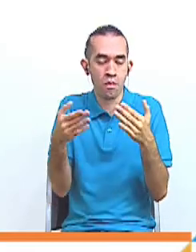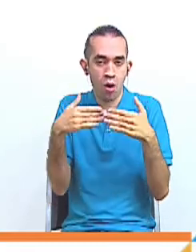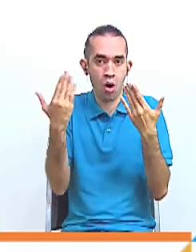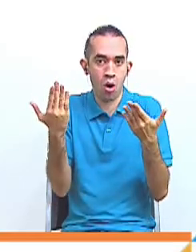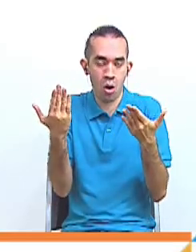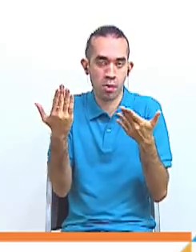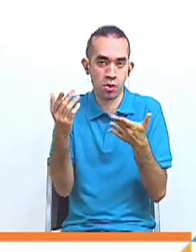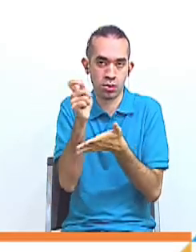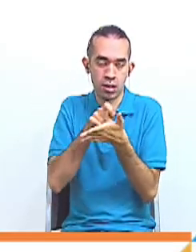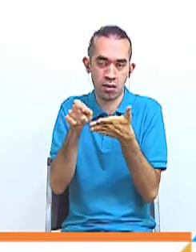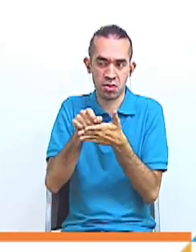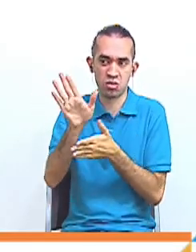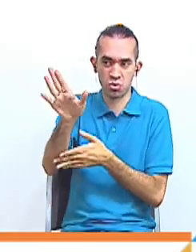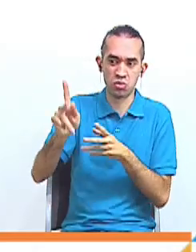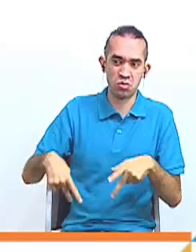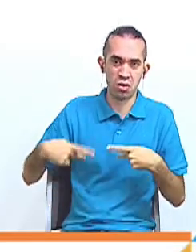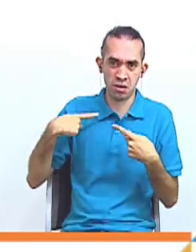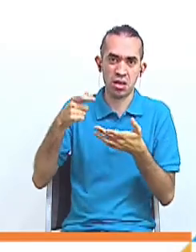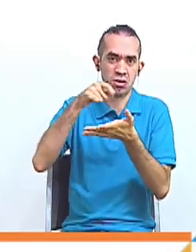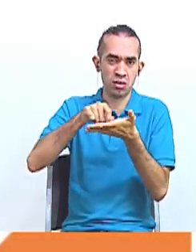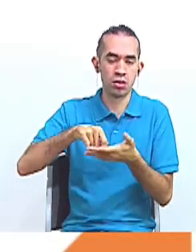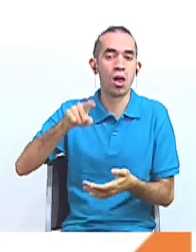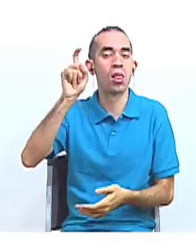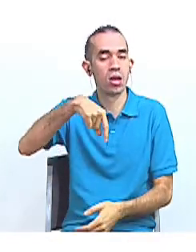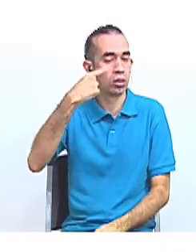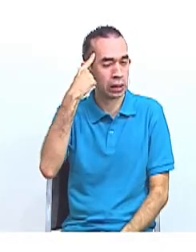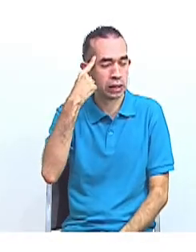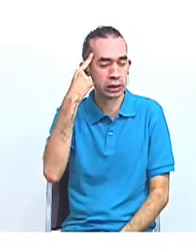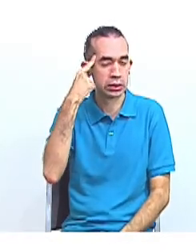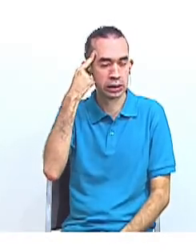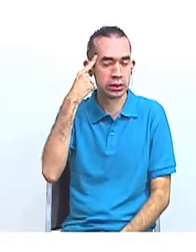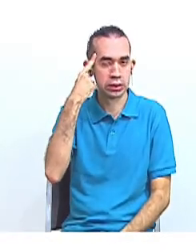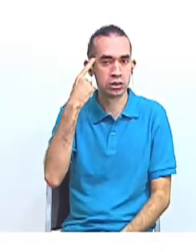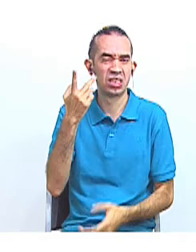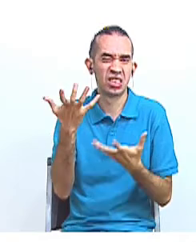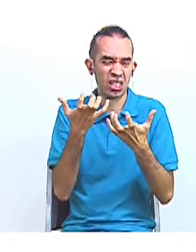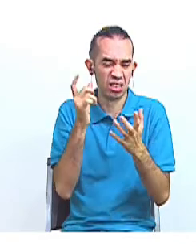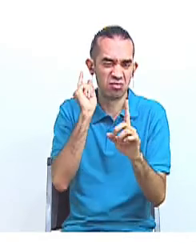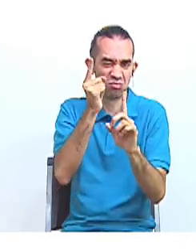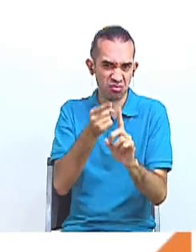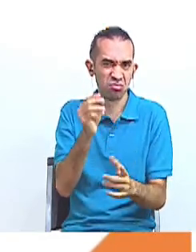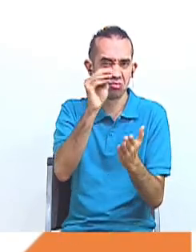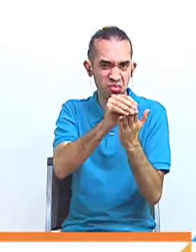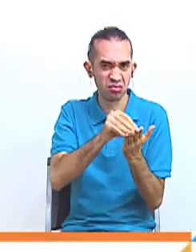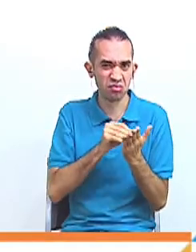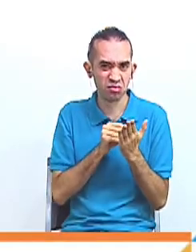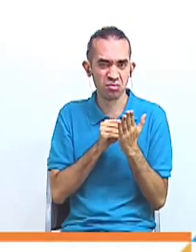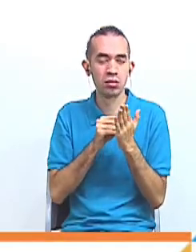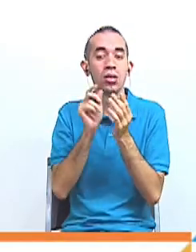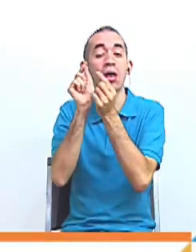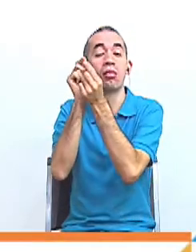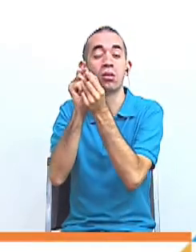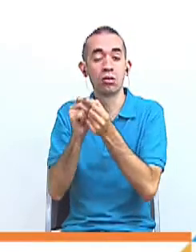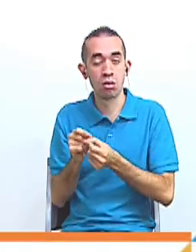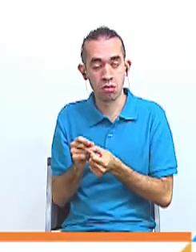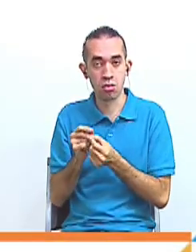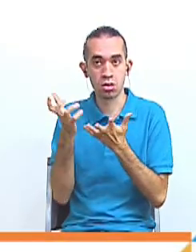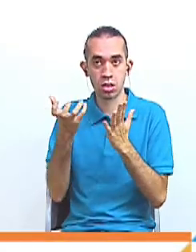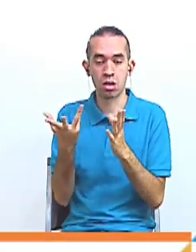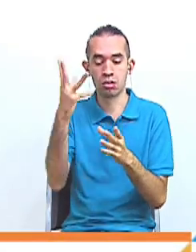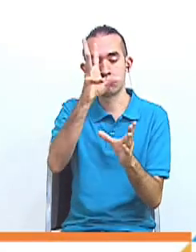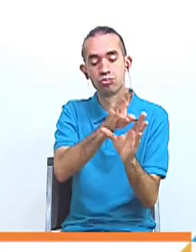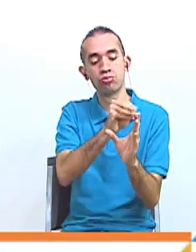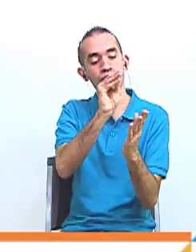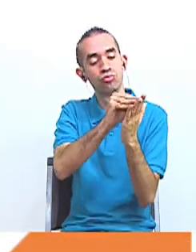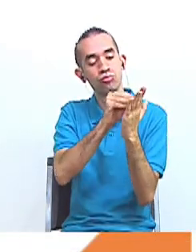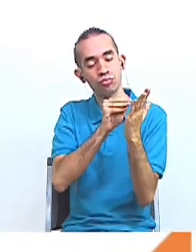about a person, we actually need to think first, what is it that we want to write? What are all the details that we want to include